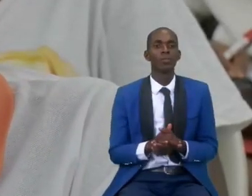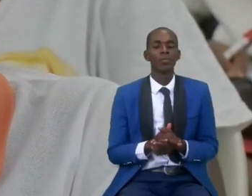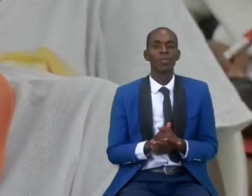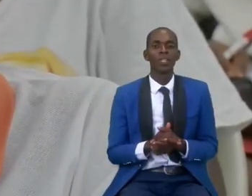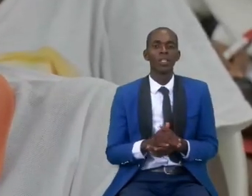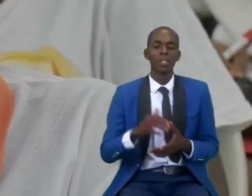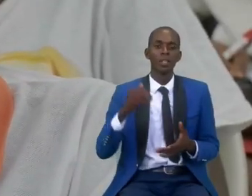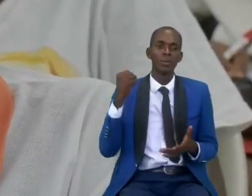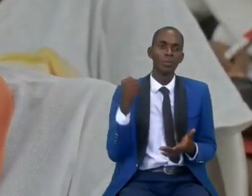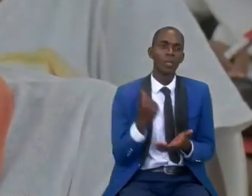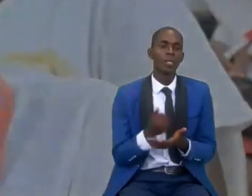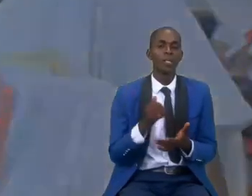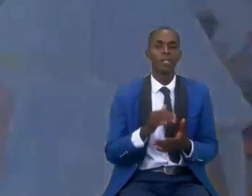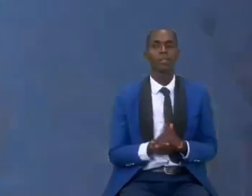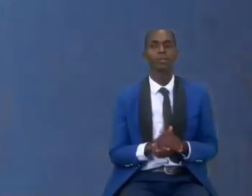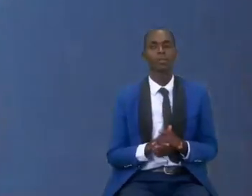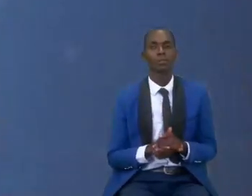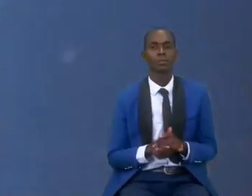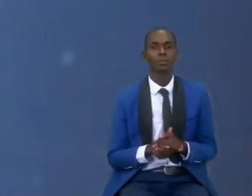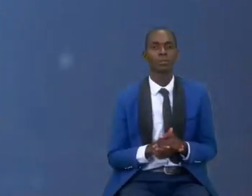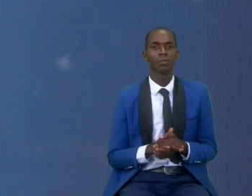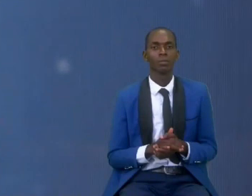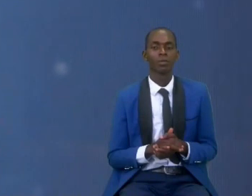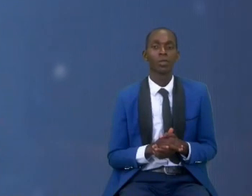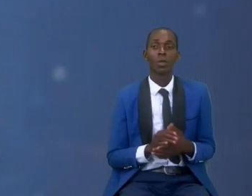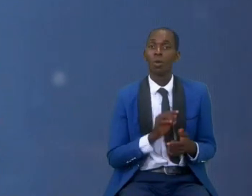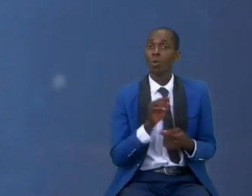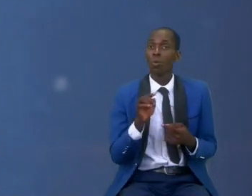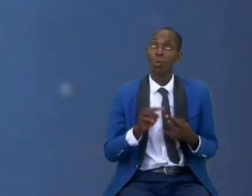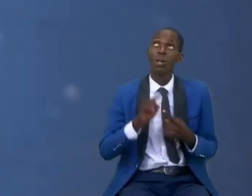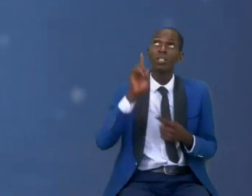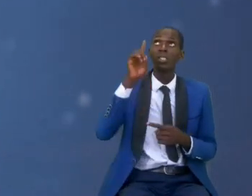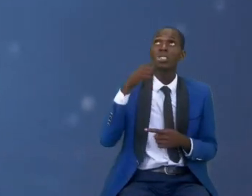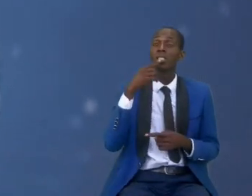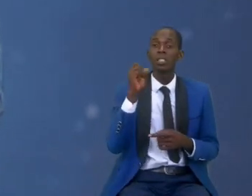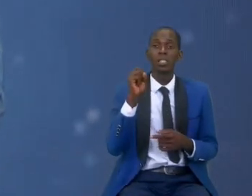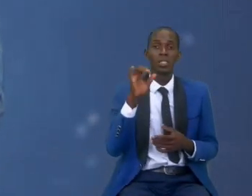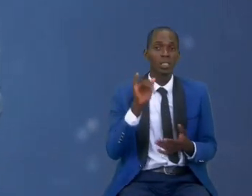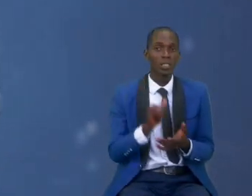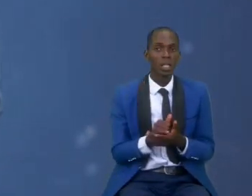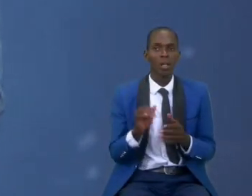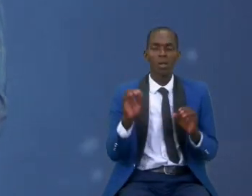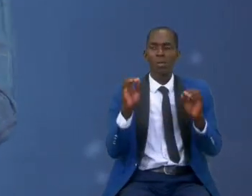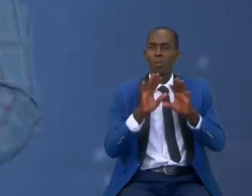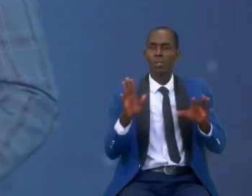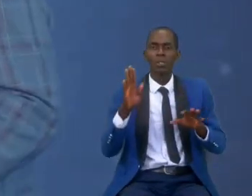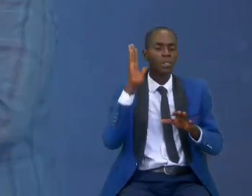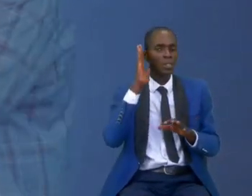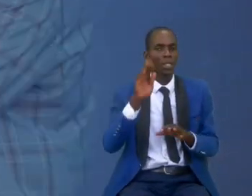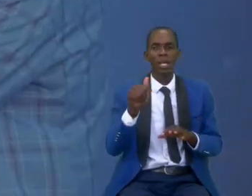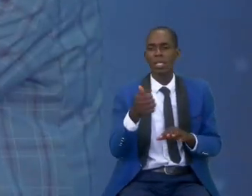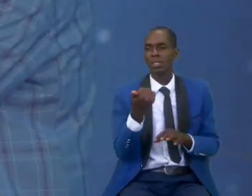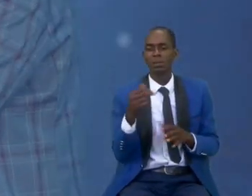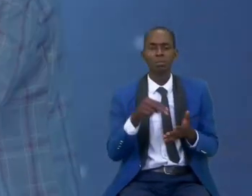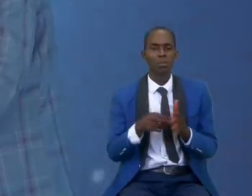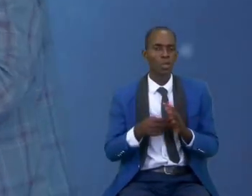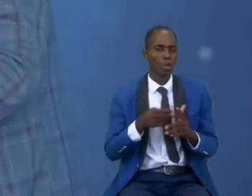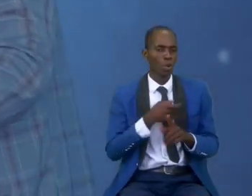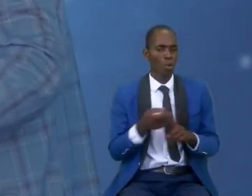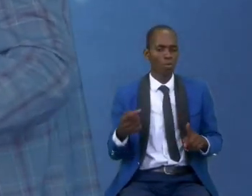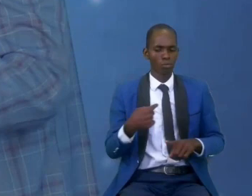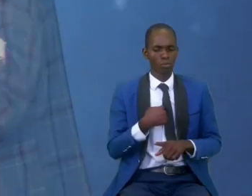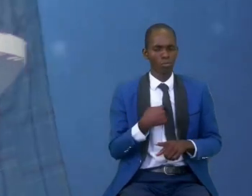says that, nothing shall by enemies hurt me, what does he mean by that? When I need